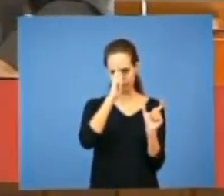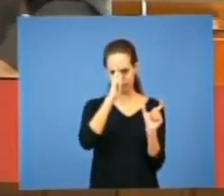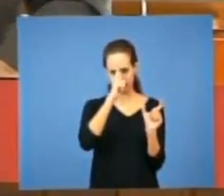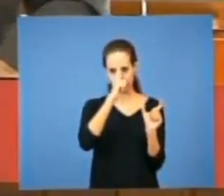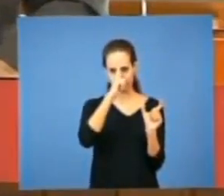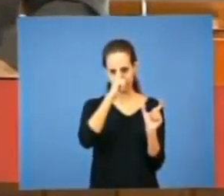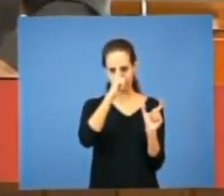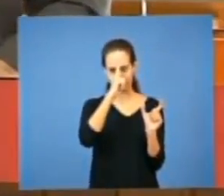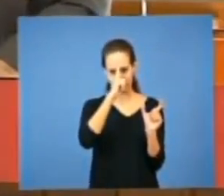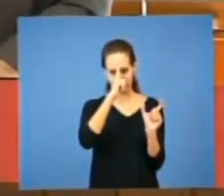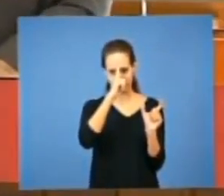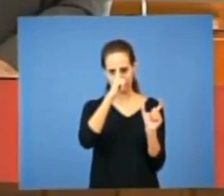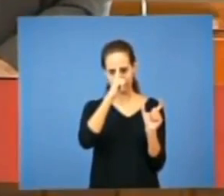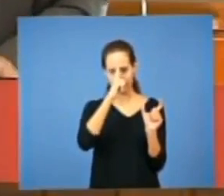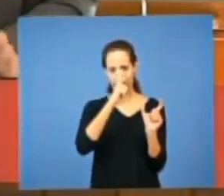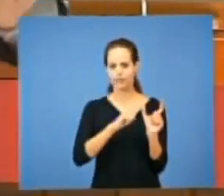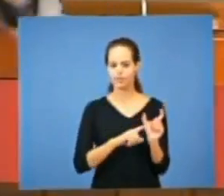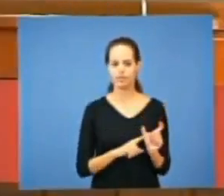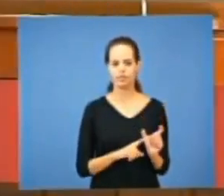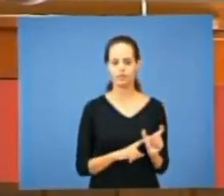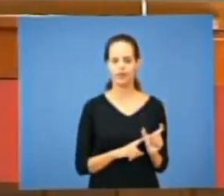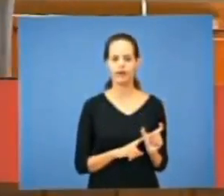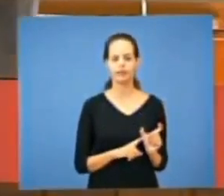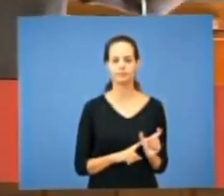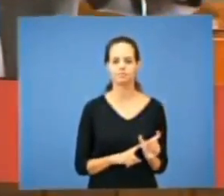a Greek prefix, which speaks of perversion.